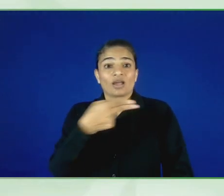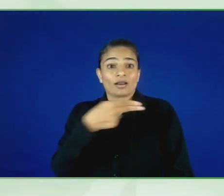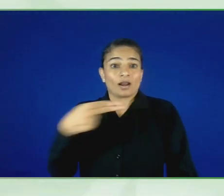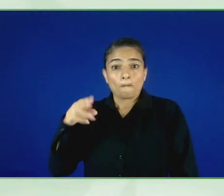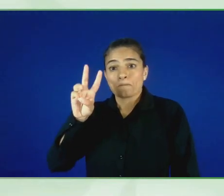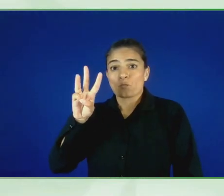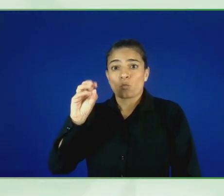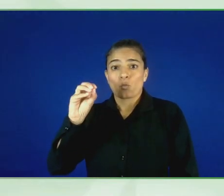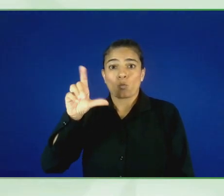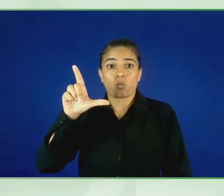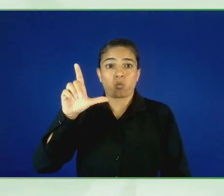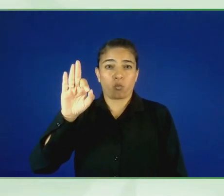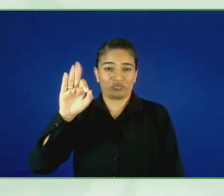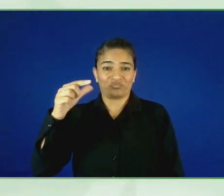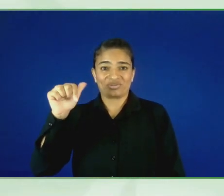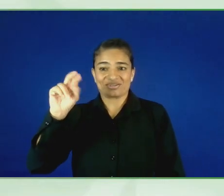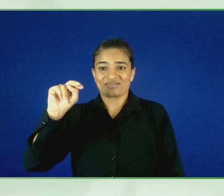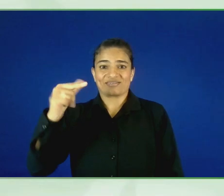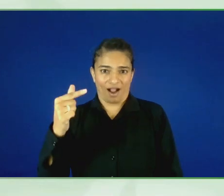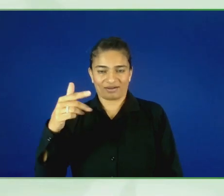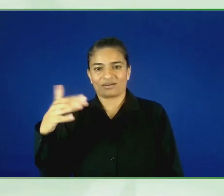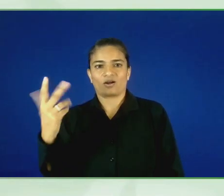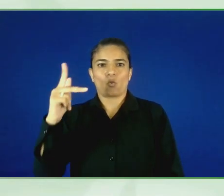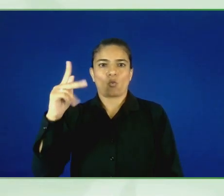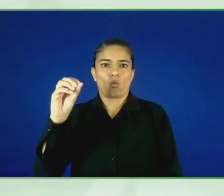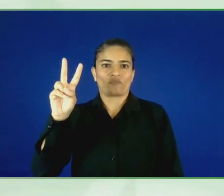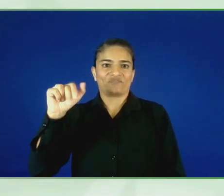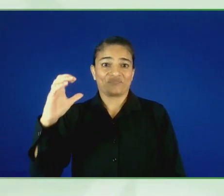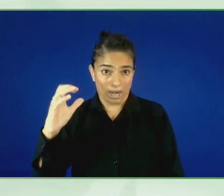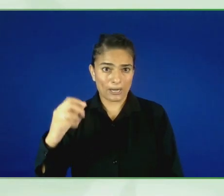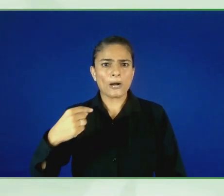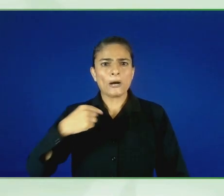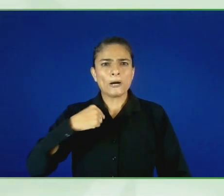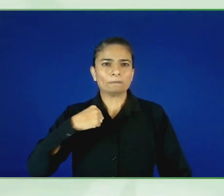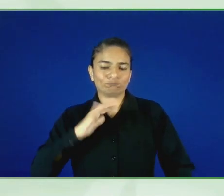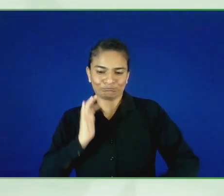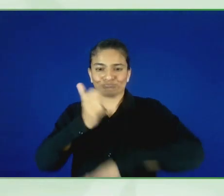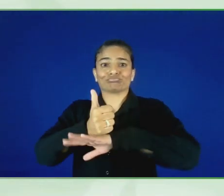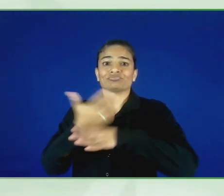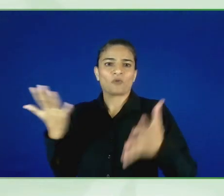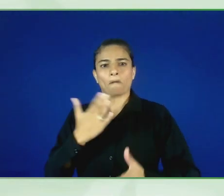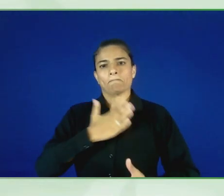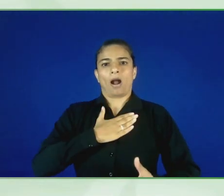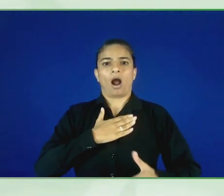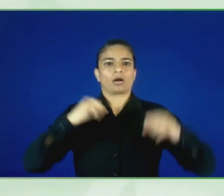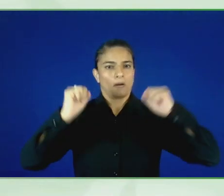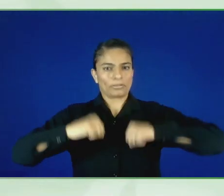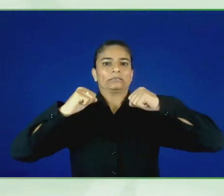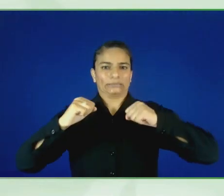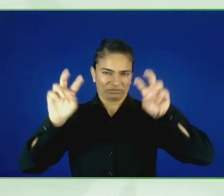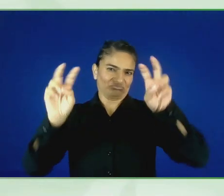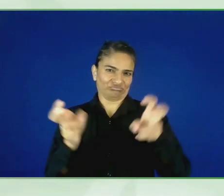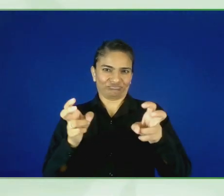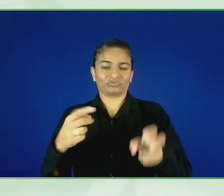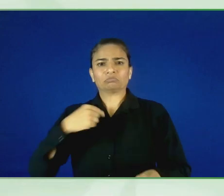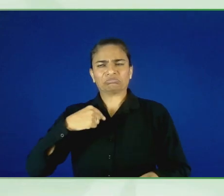am 185 centimeters tall. I'm wearing a dark blue suit, a white shirt, and black shoes, and my hair